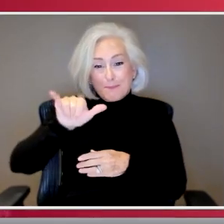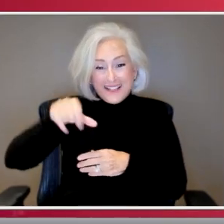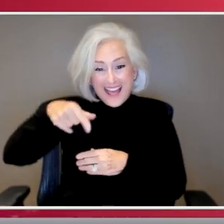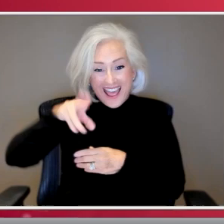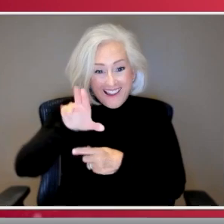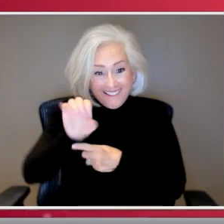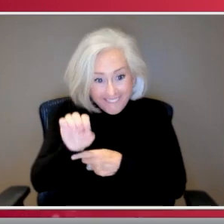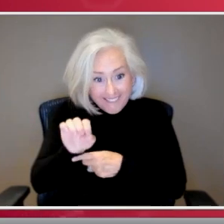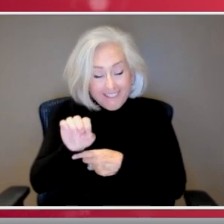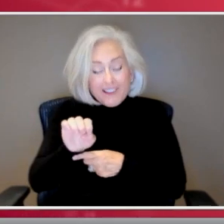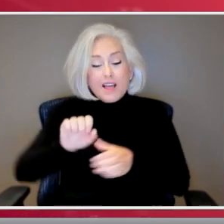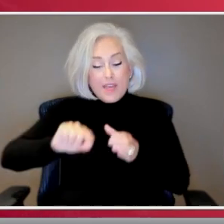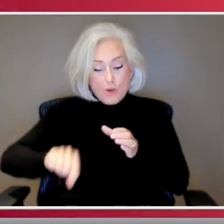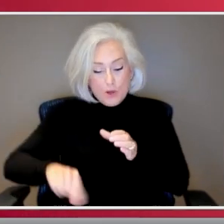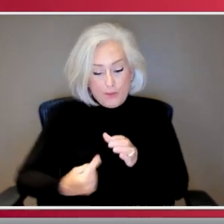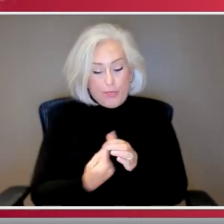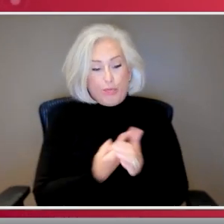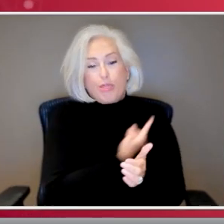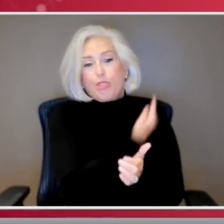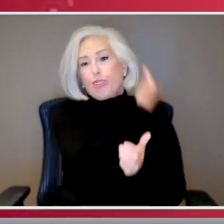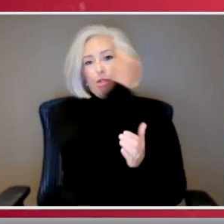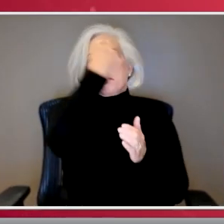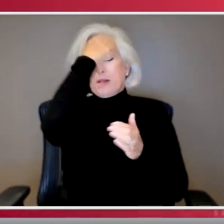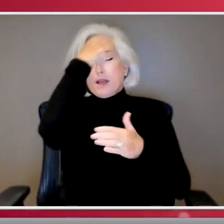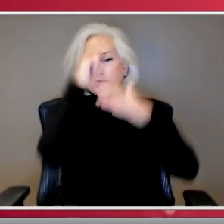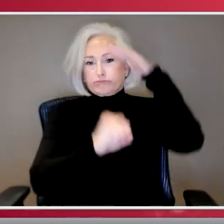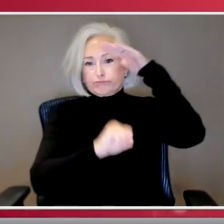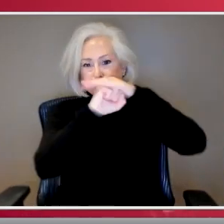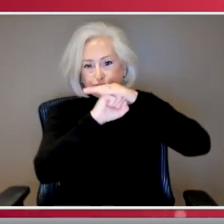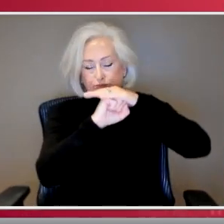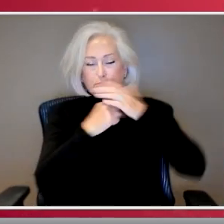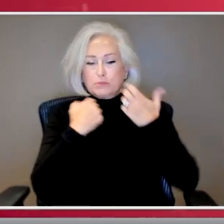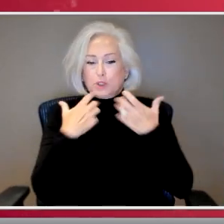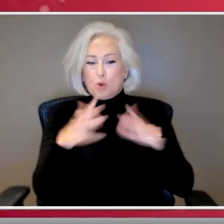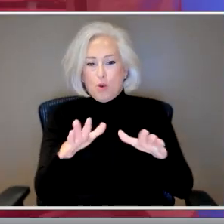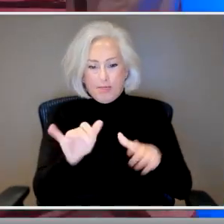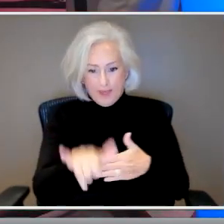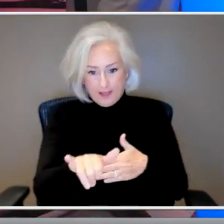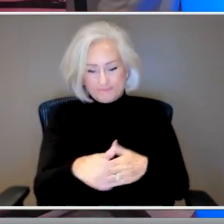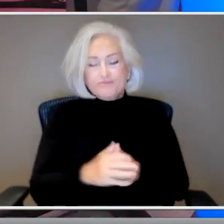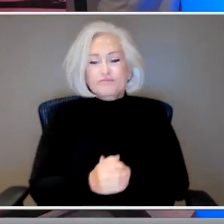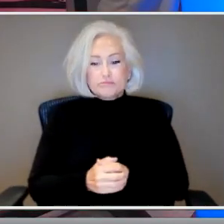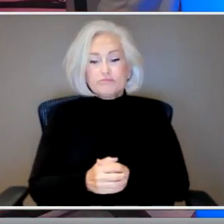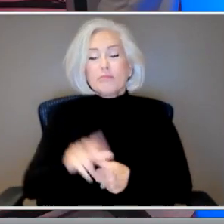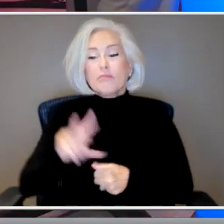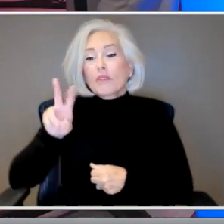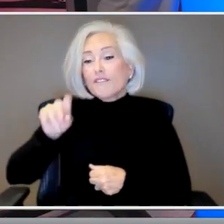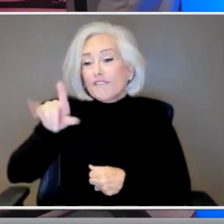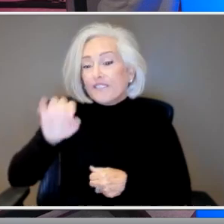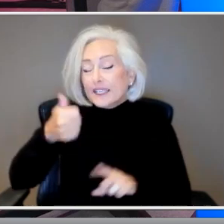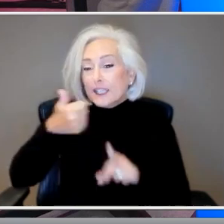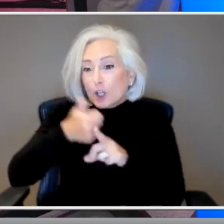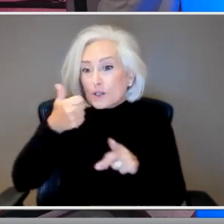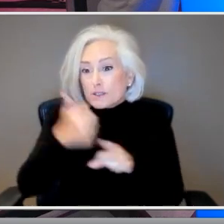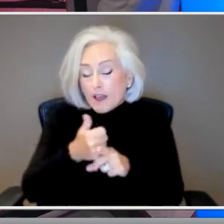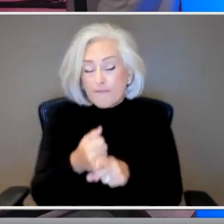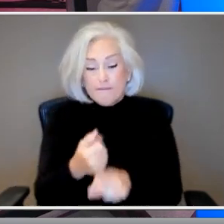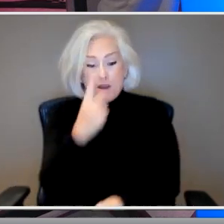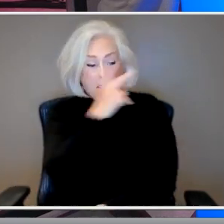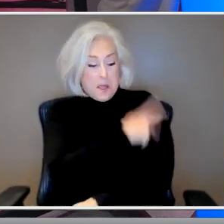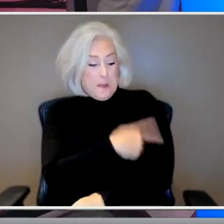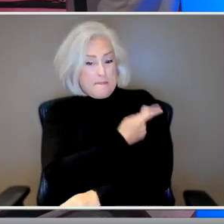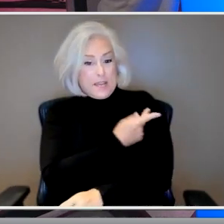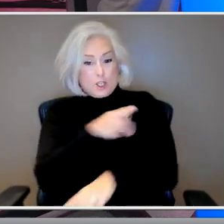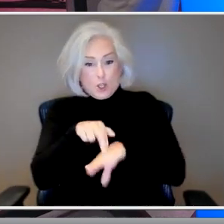like two fossils. Exactly. Just brittle. We mentioned Vicki is one of countless patients that you have referred to you